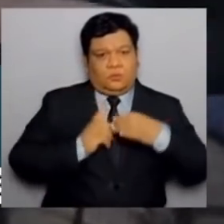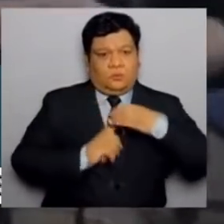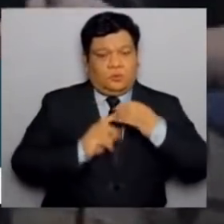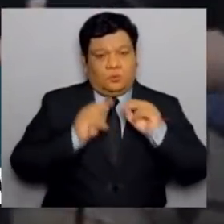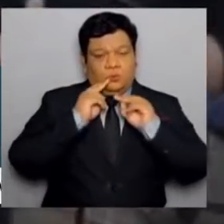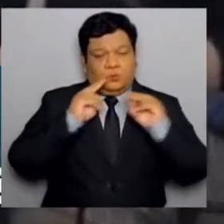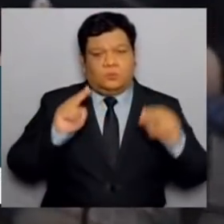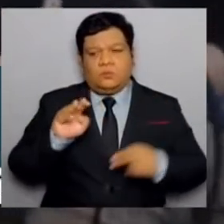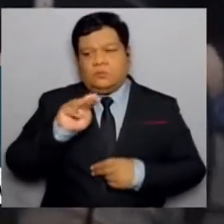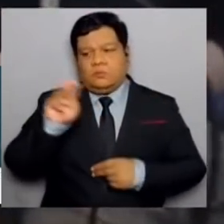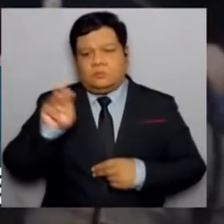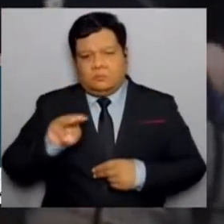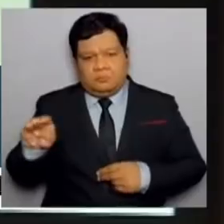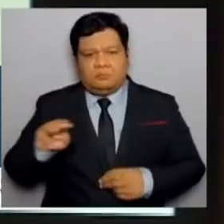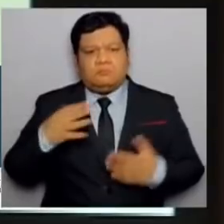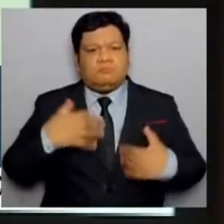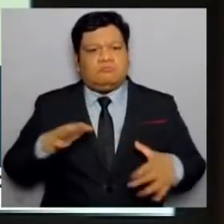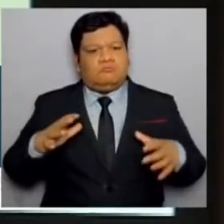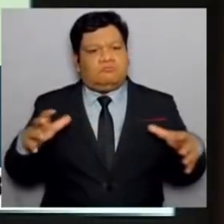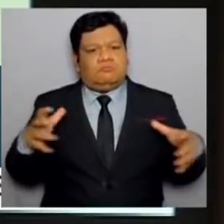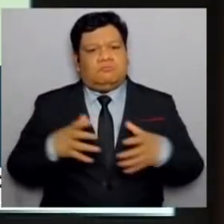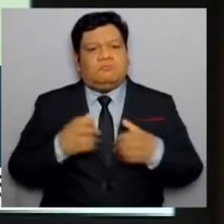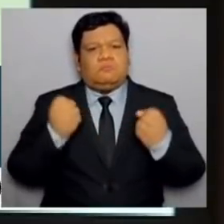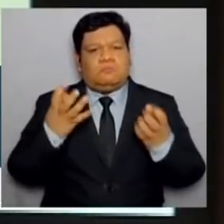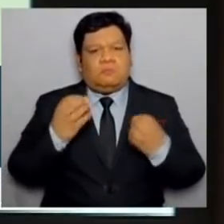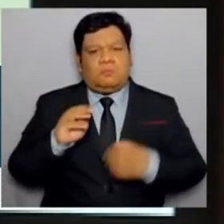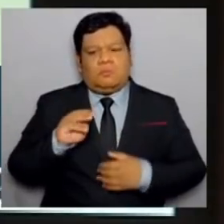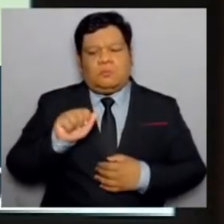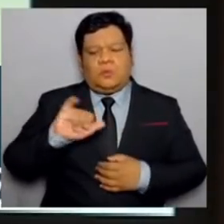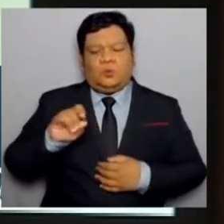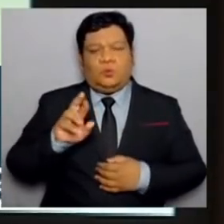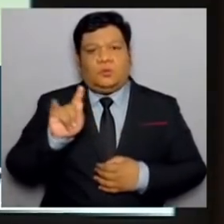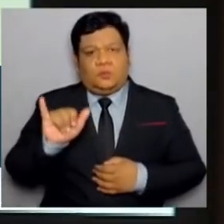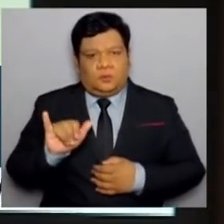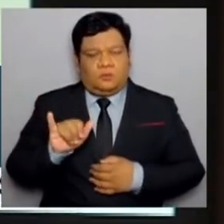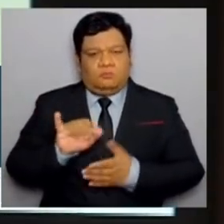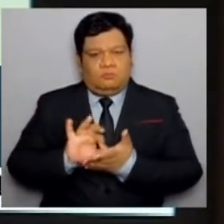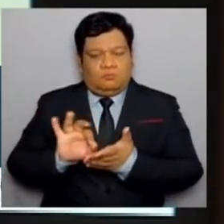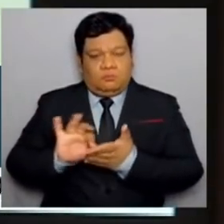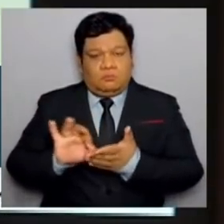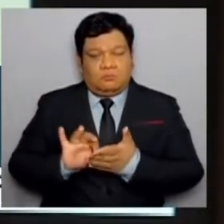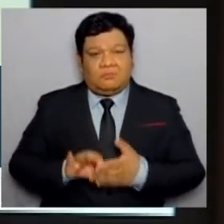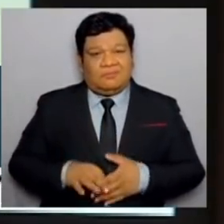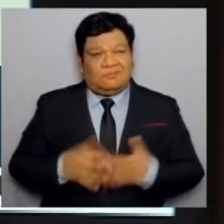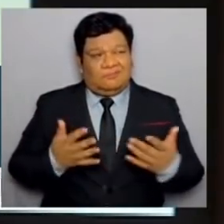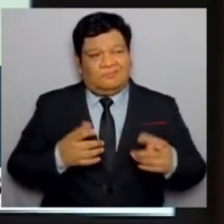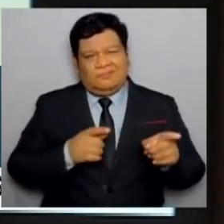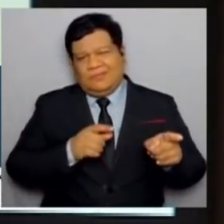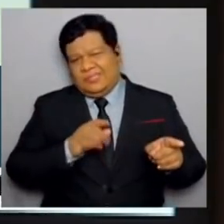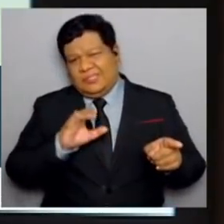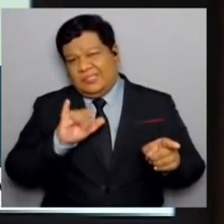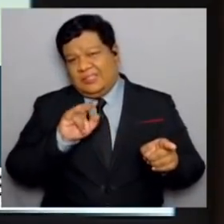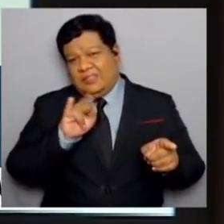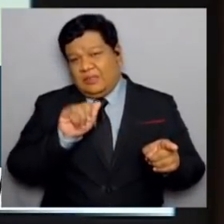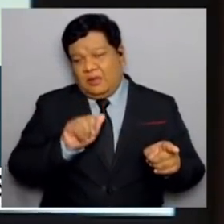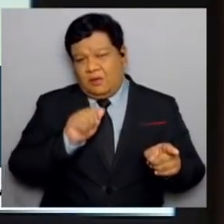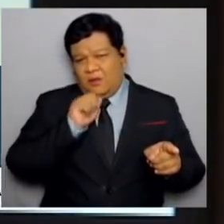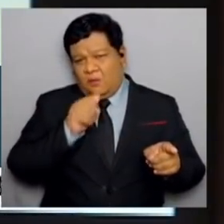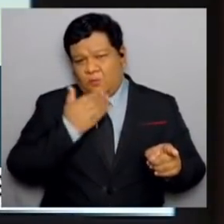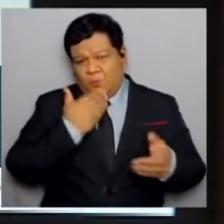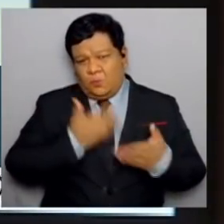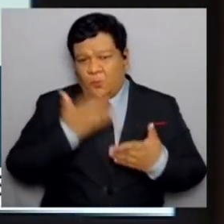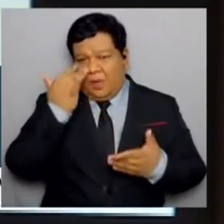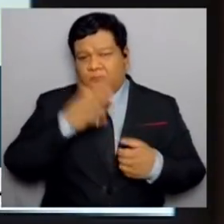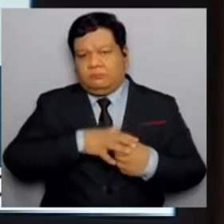already bagged the majority votes. Their colleagues' disapproval of Villar, the sources say, was due to her bad temper and